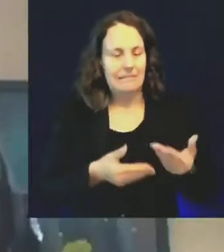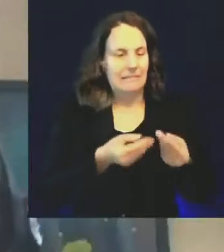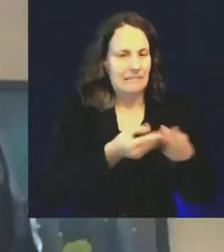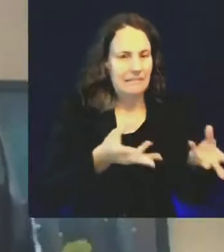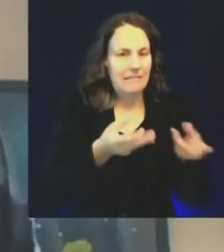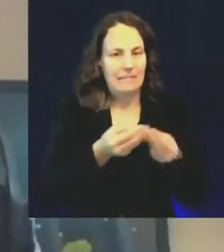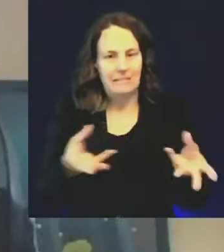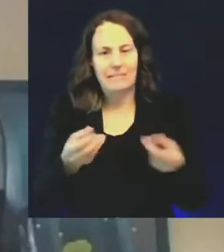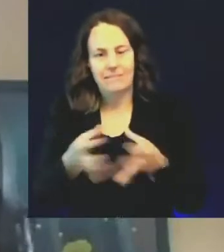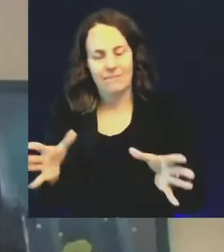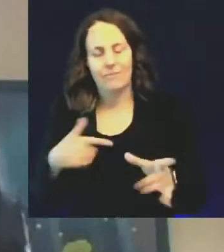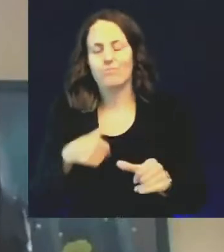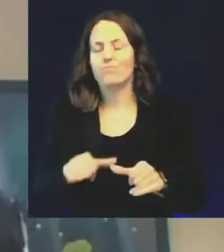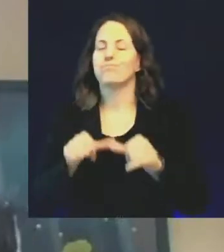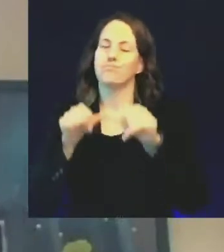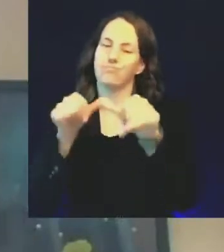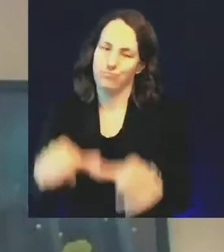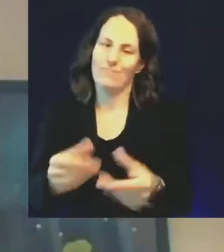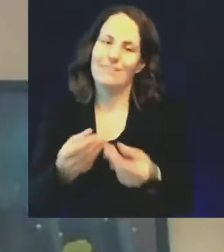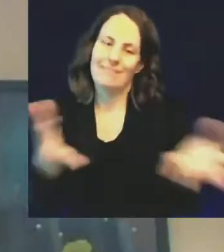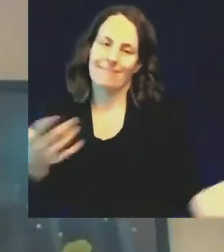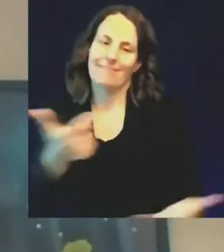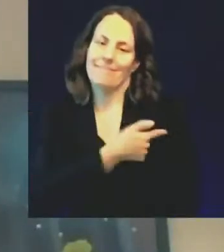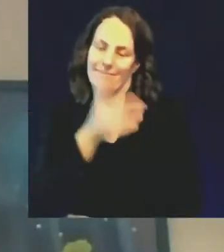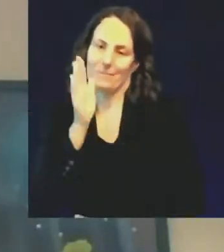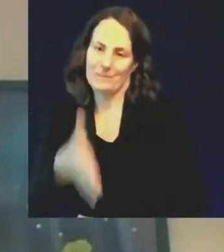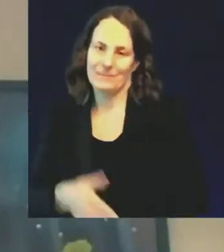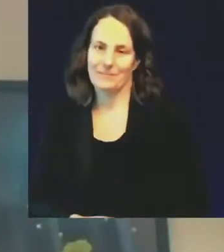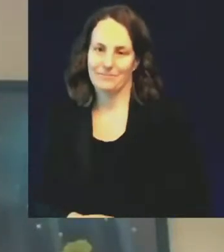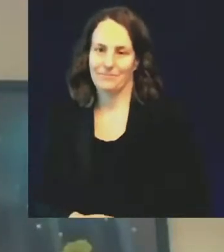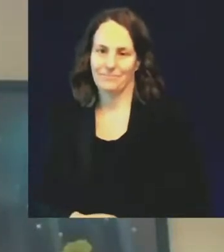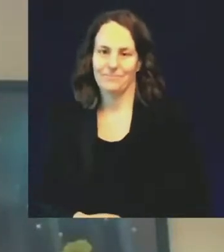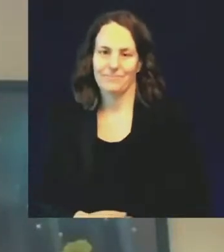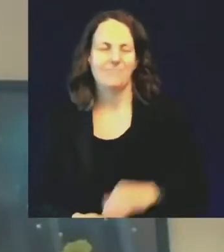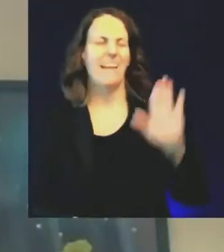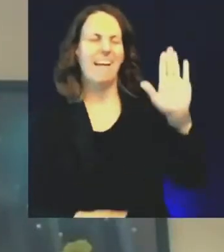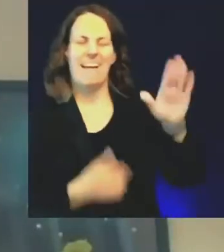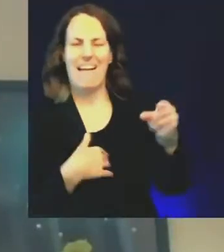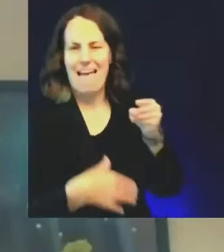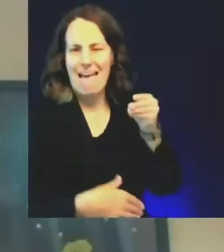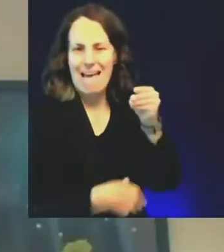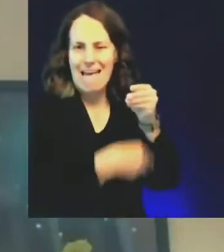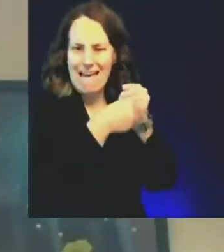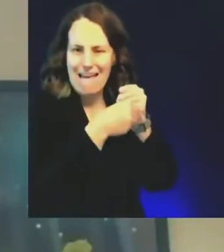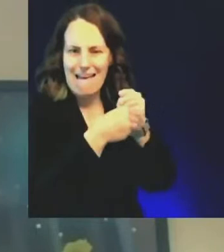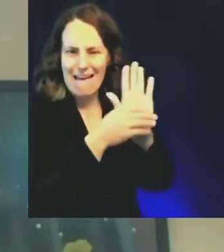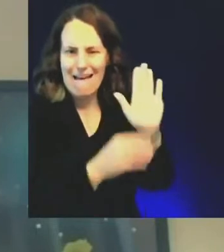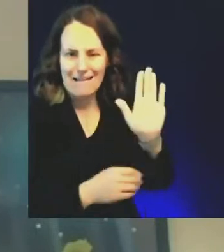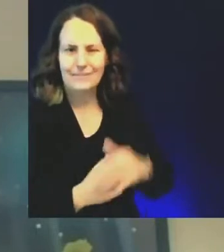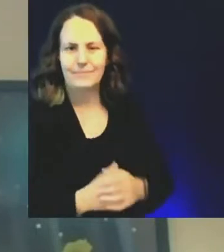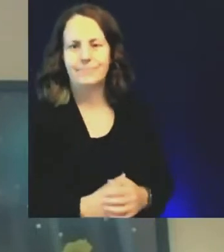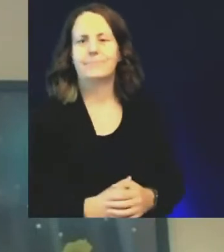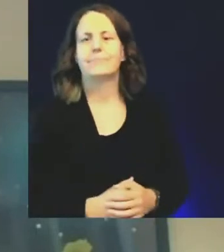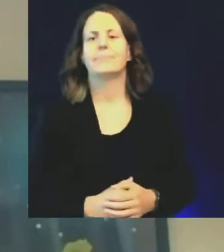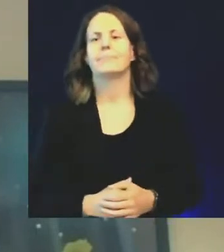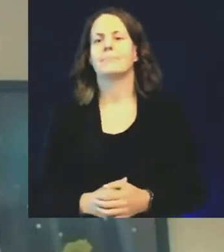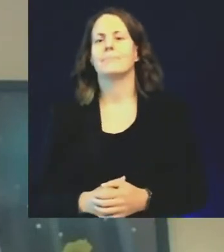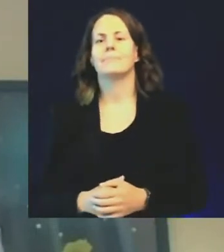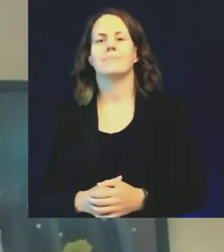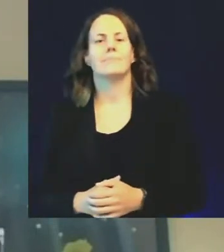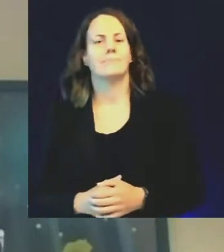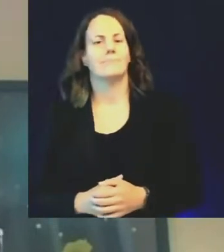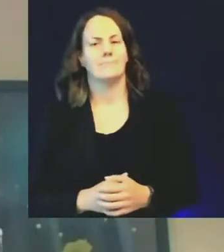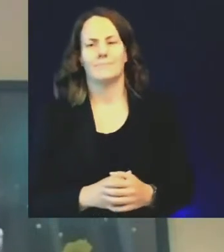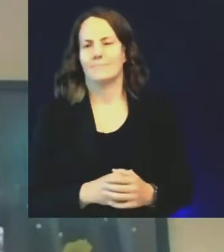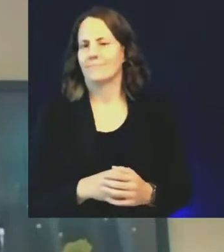one more thing I'd add, I really appreciate those comments about the importance of integrating this into healthcare, Dr. Westergaard, is we've also